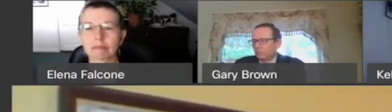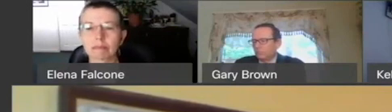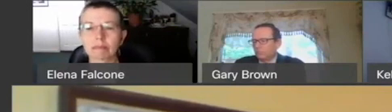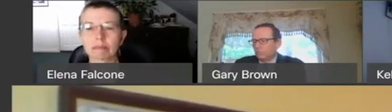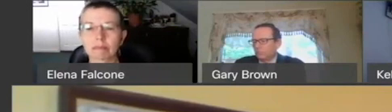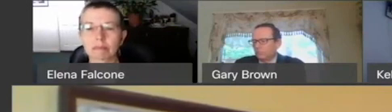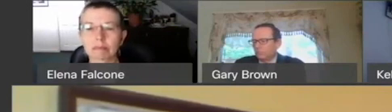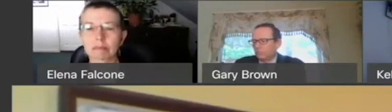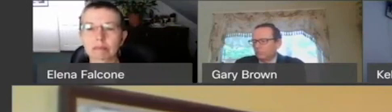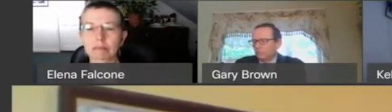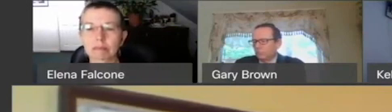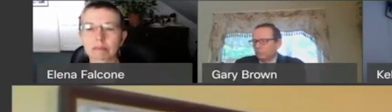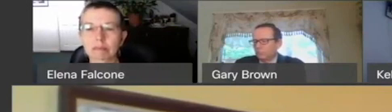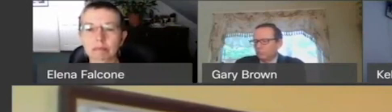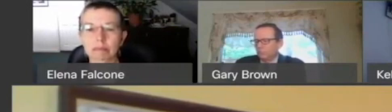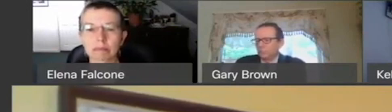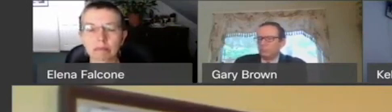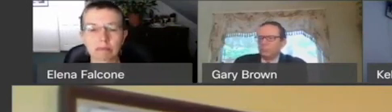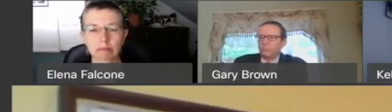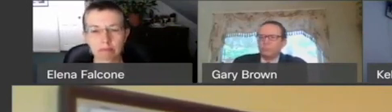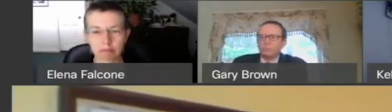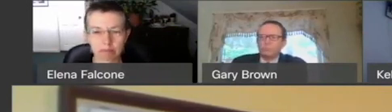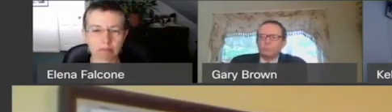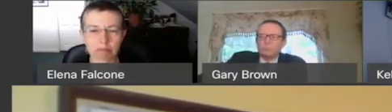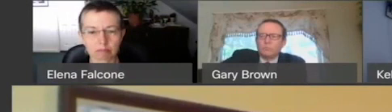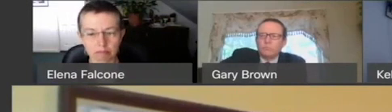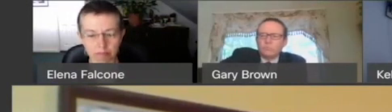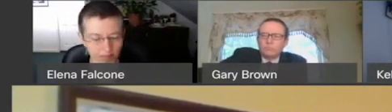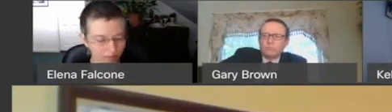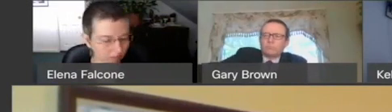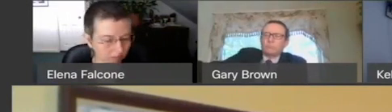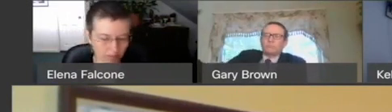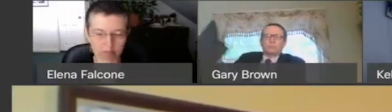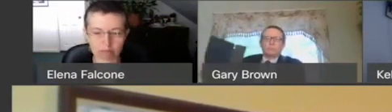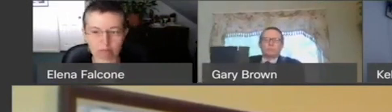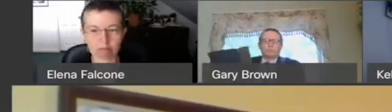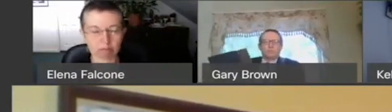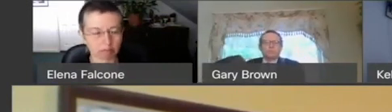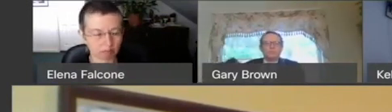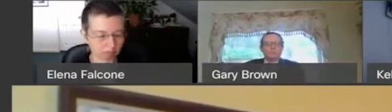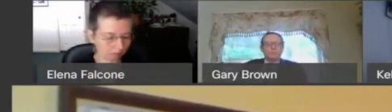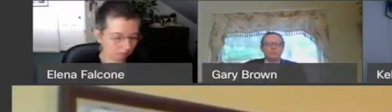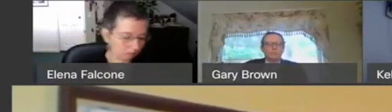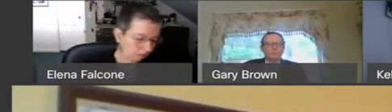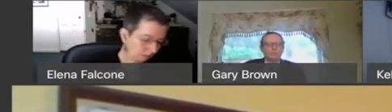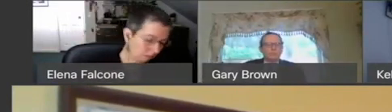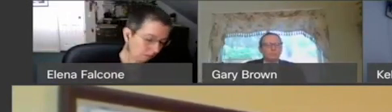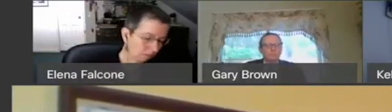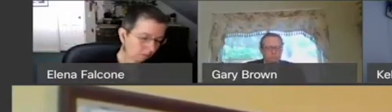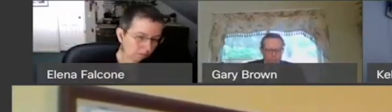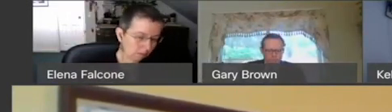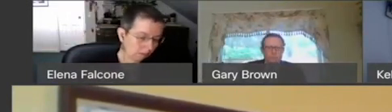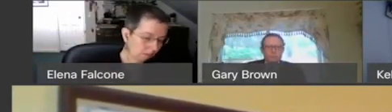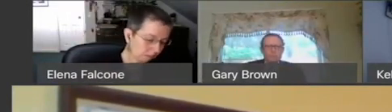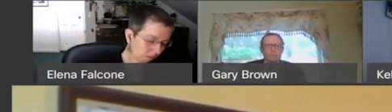So, what are good masks to wear? Anything that doesn't have a vent. We see a lot of people walking around these days that